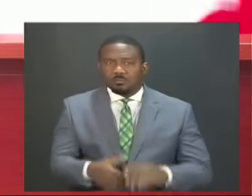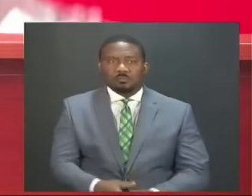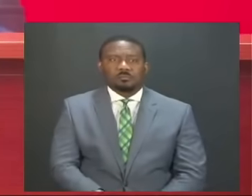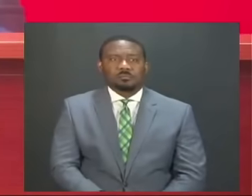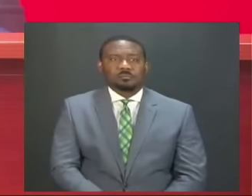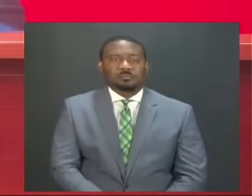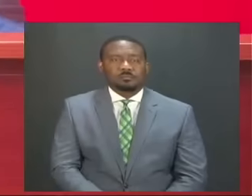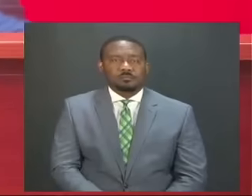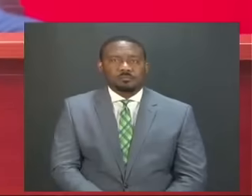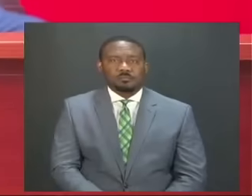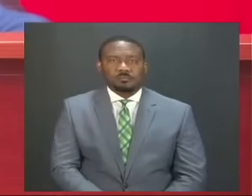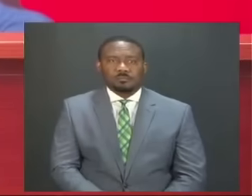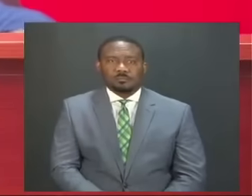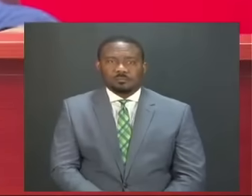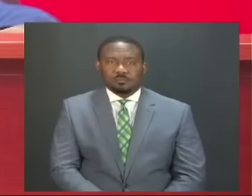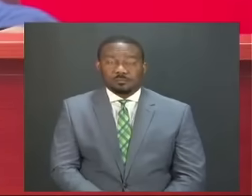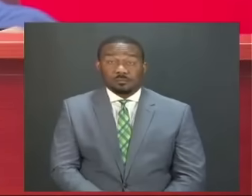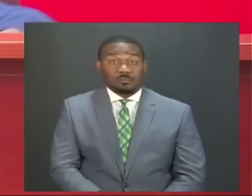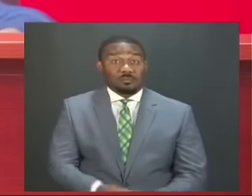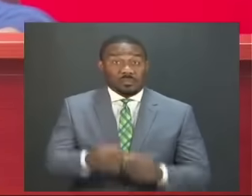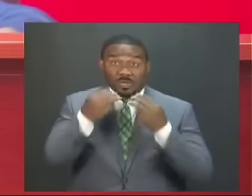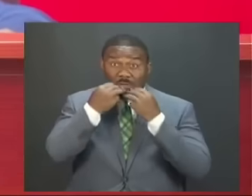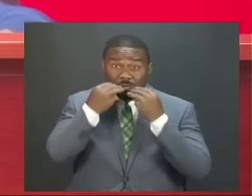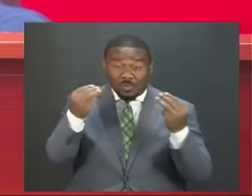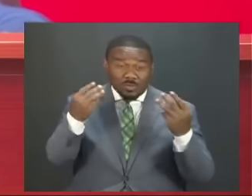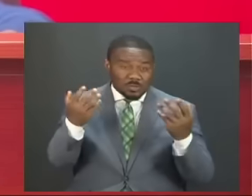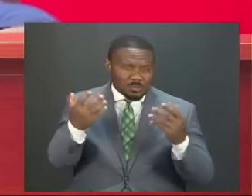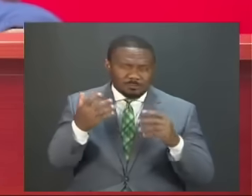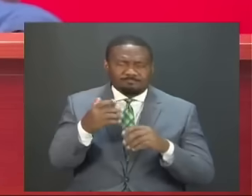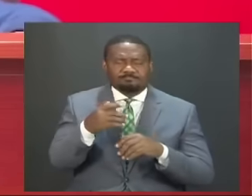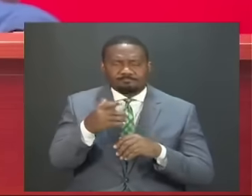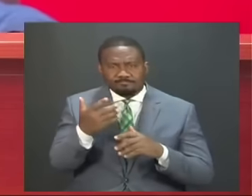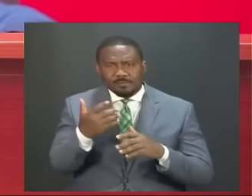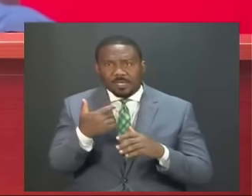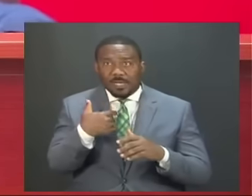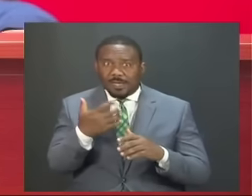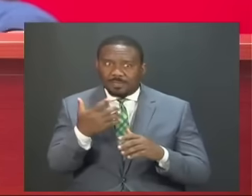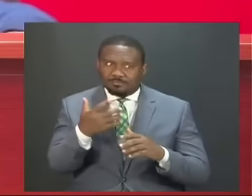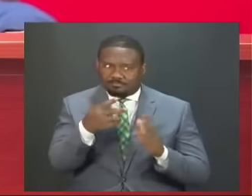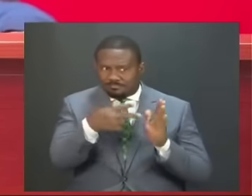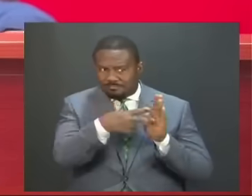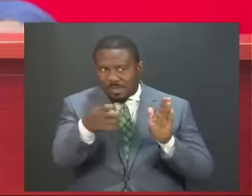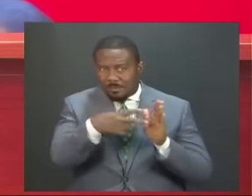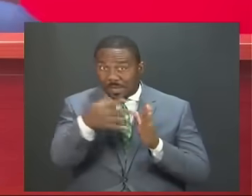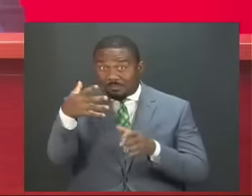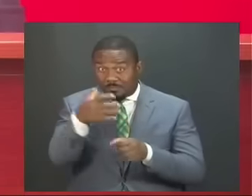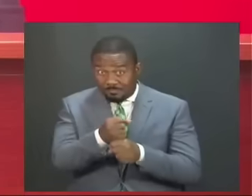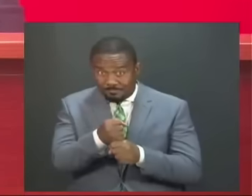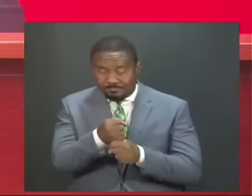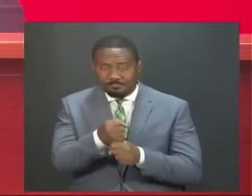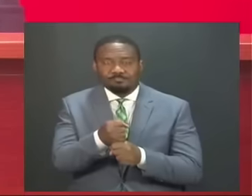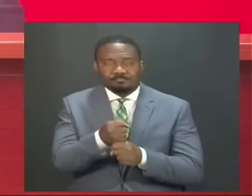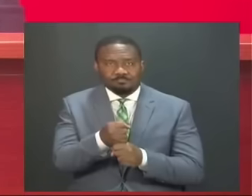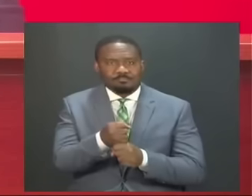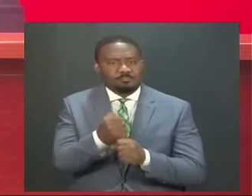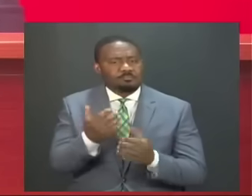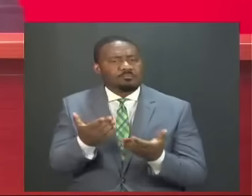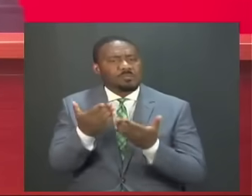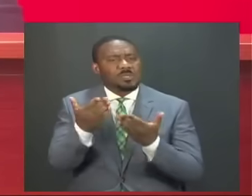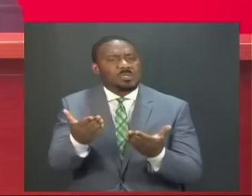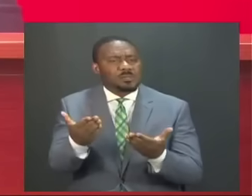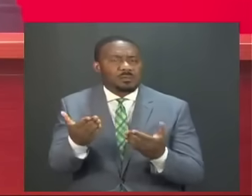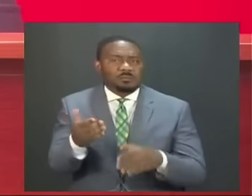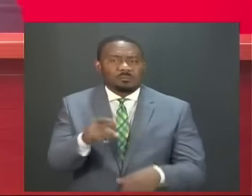The motion, in summary, suggests that Parliament, as an arm of